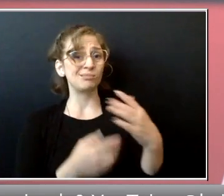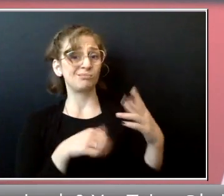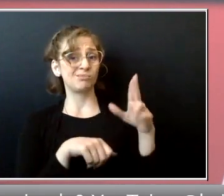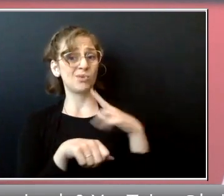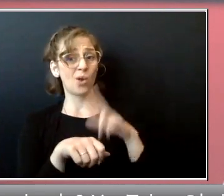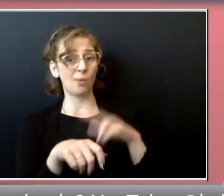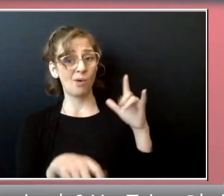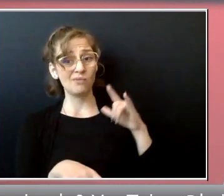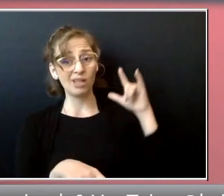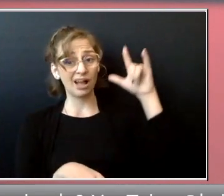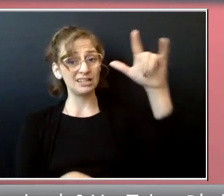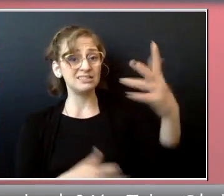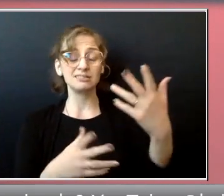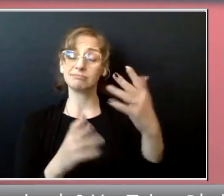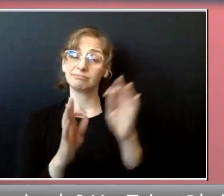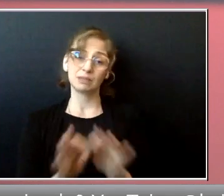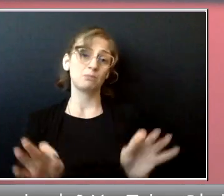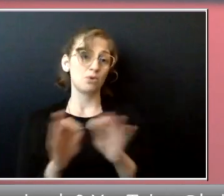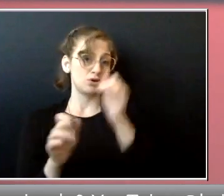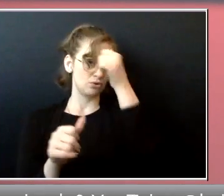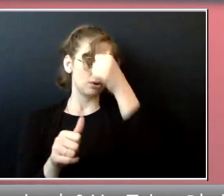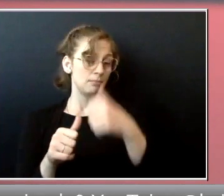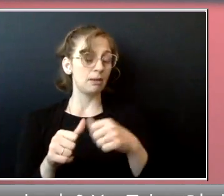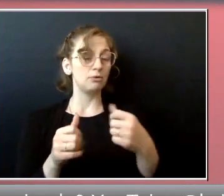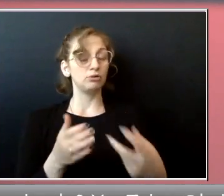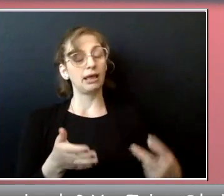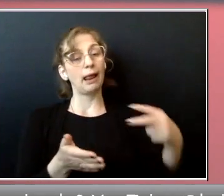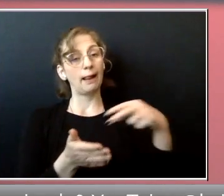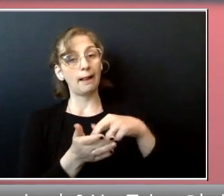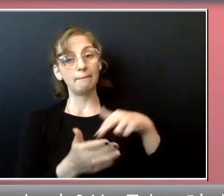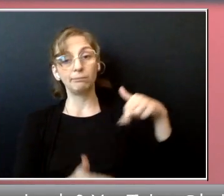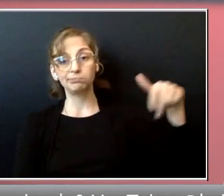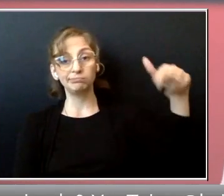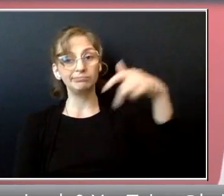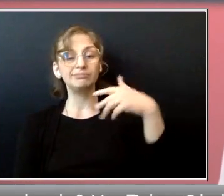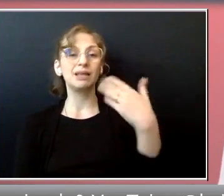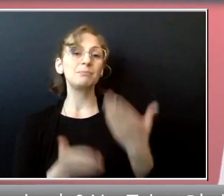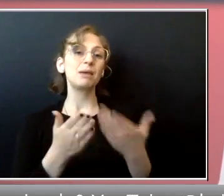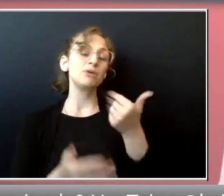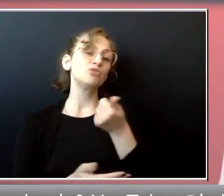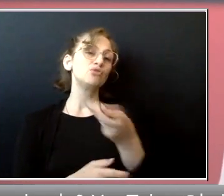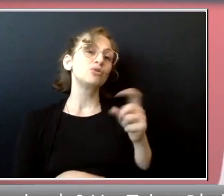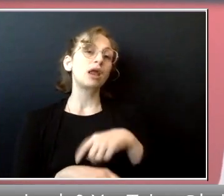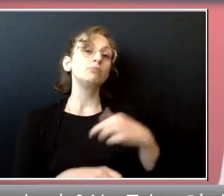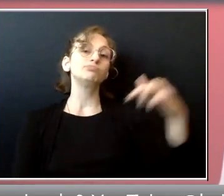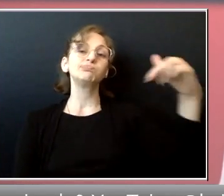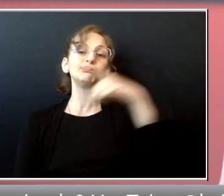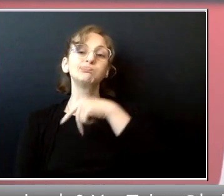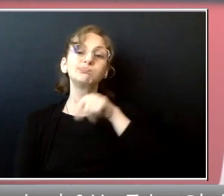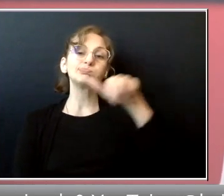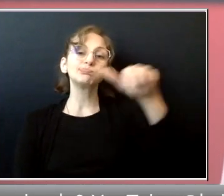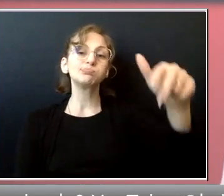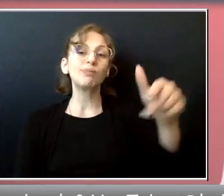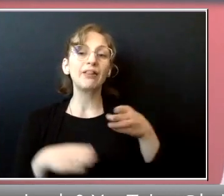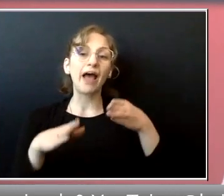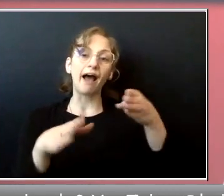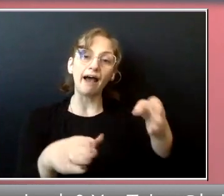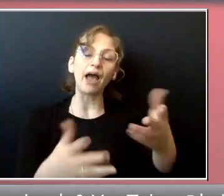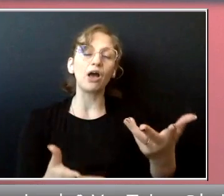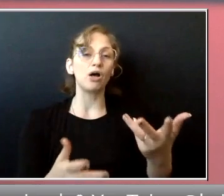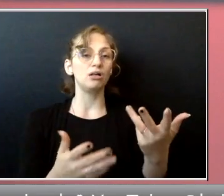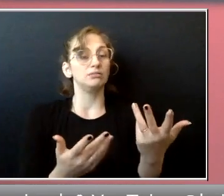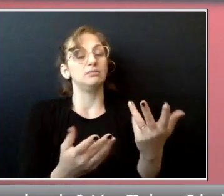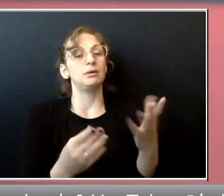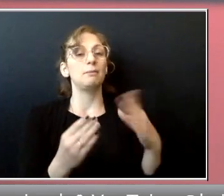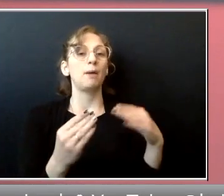around for movement to avoid blood clots. Maybe walk up and down the aisles and things like that. But more strenuous stuff is on a